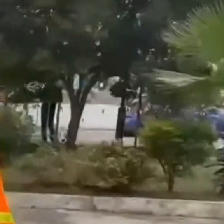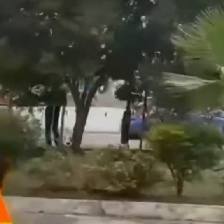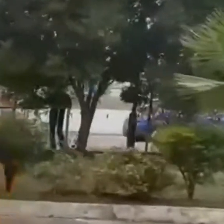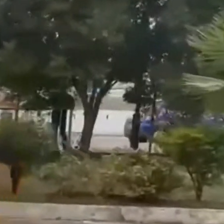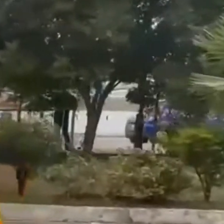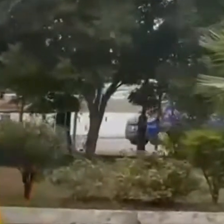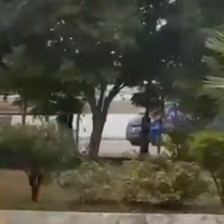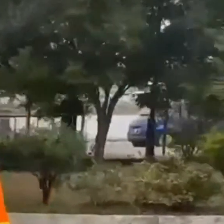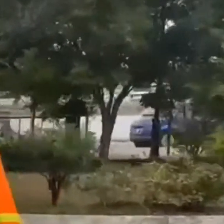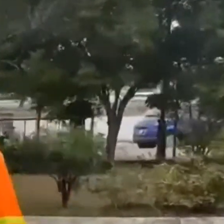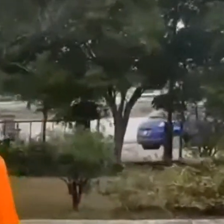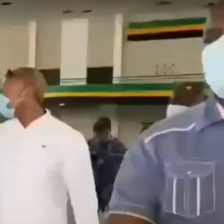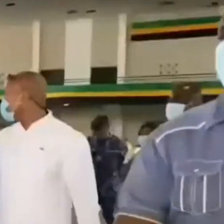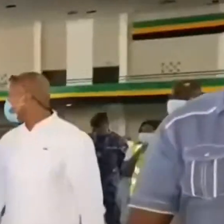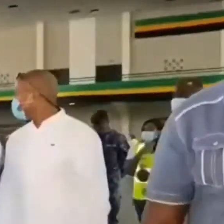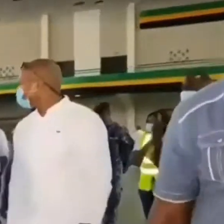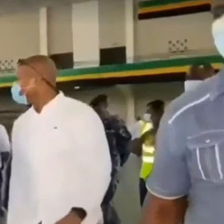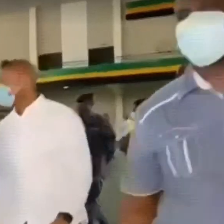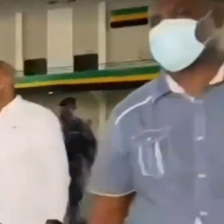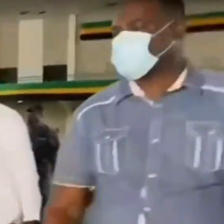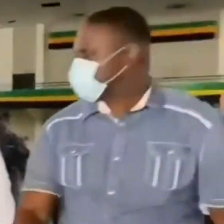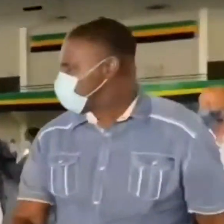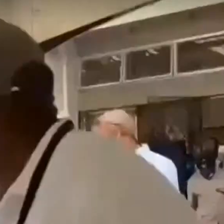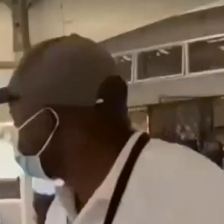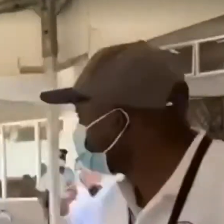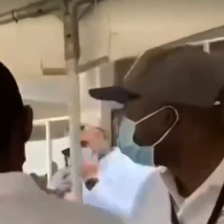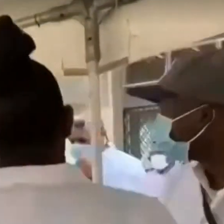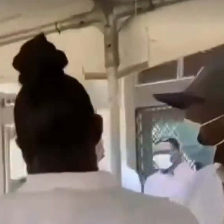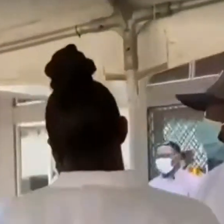joy, thank you for pain. It's a